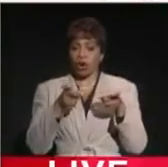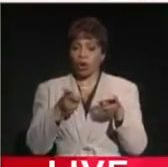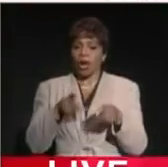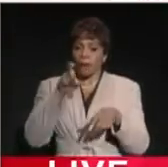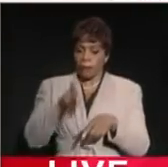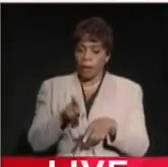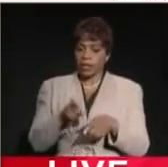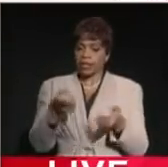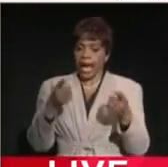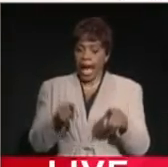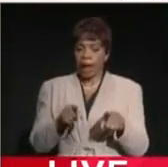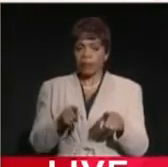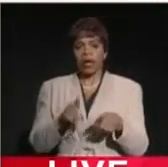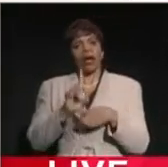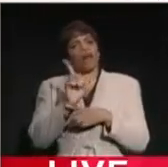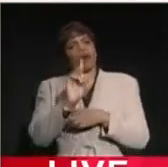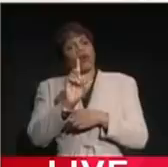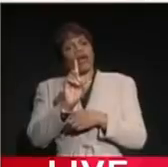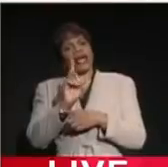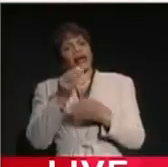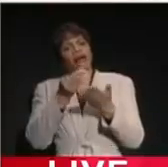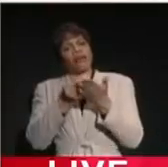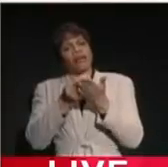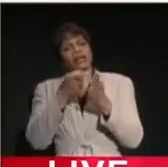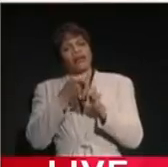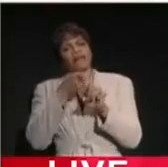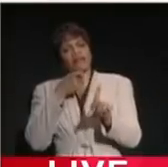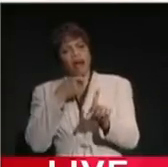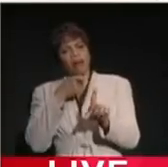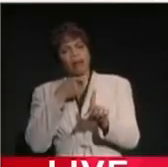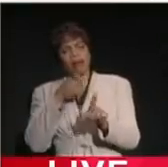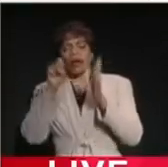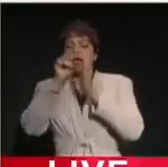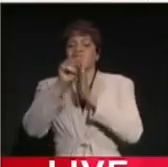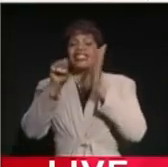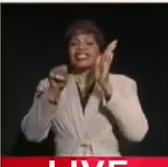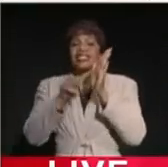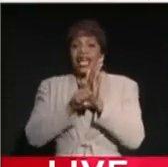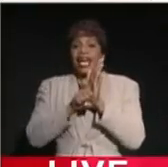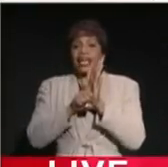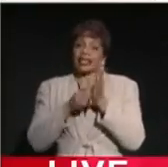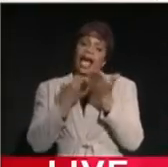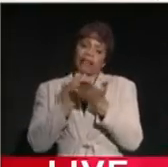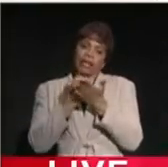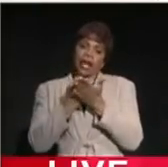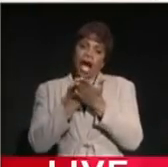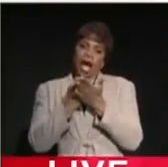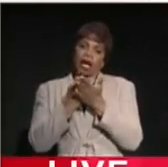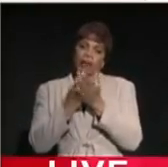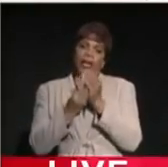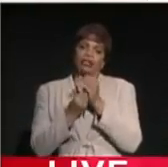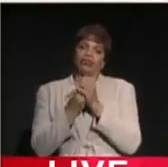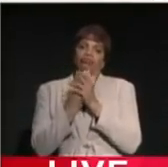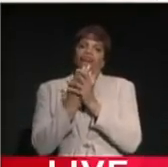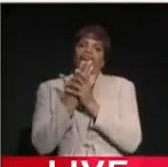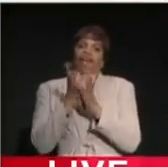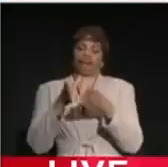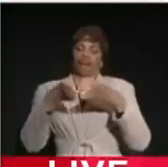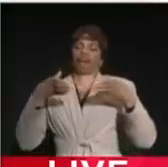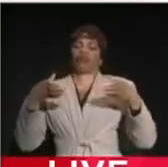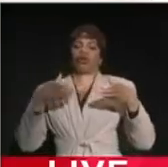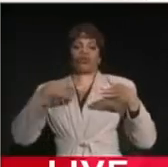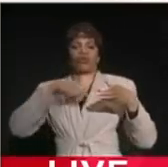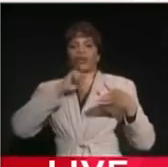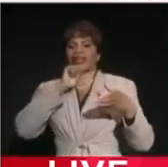come from? Would it come from more Well, first of all, we have to grow the economy again. That's something that we haven't talked about yet. We've